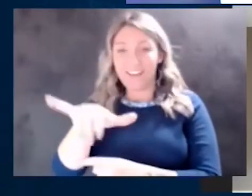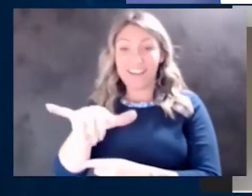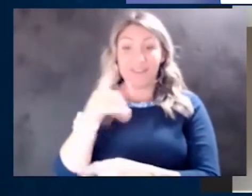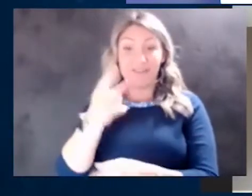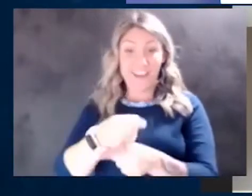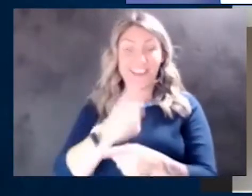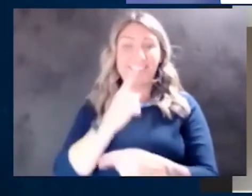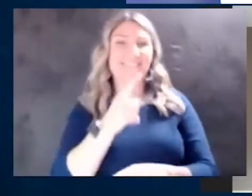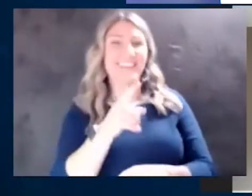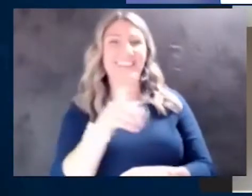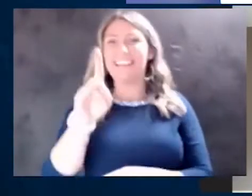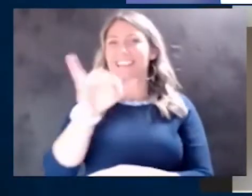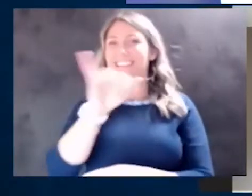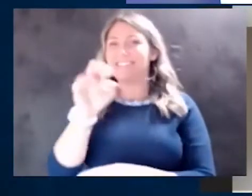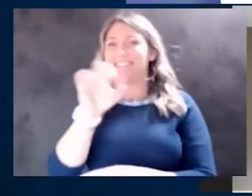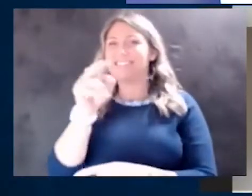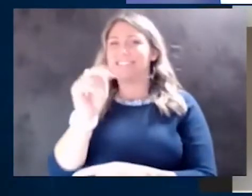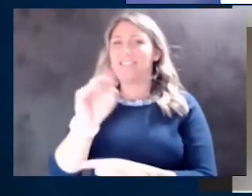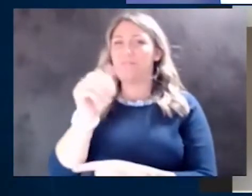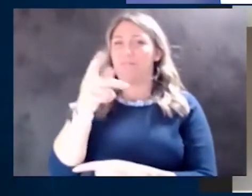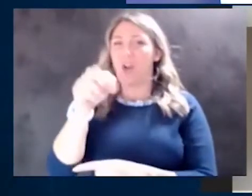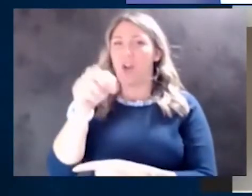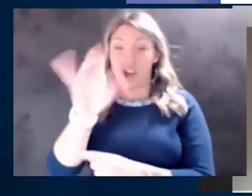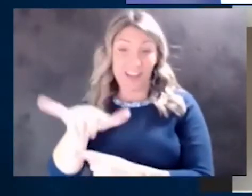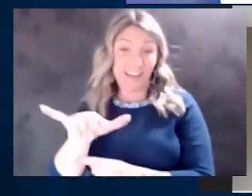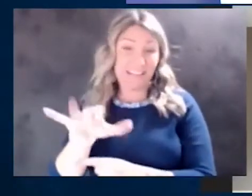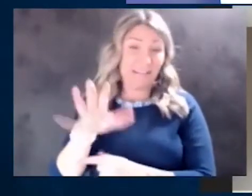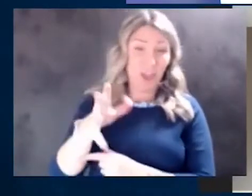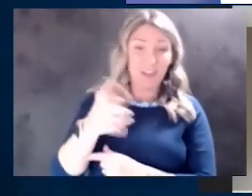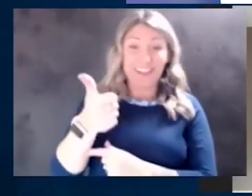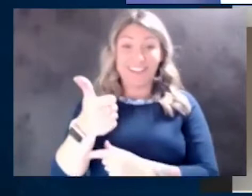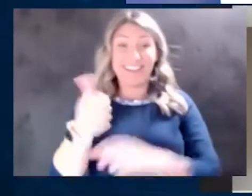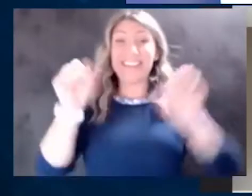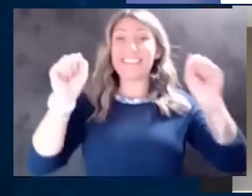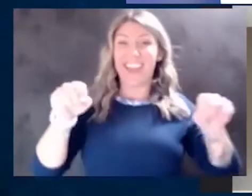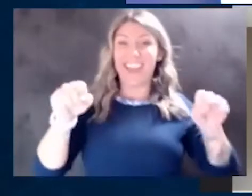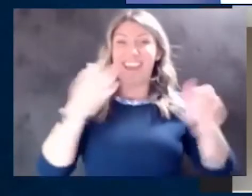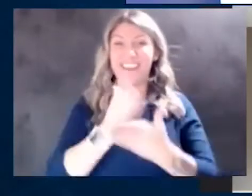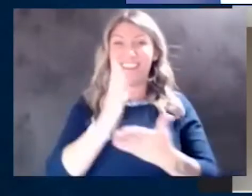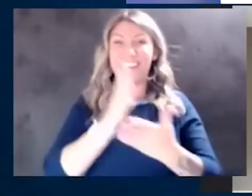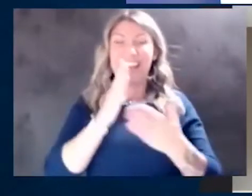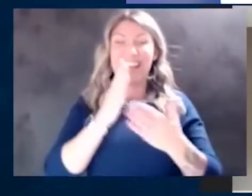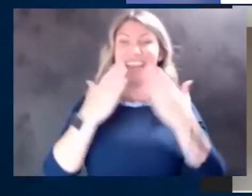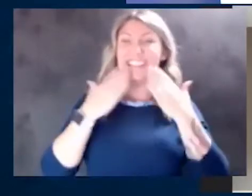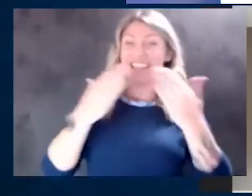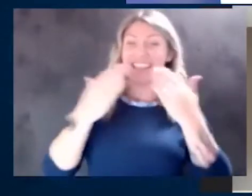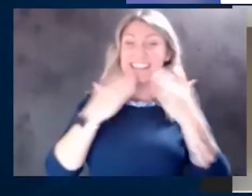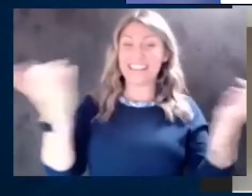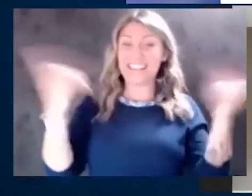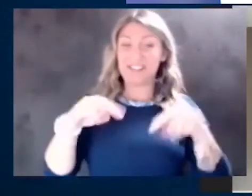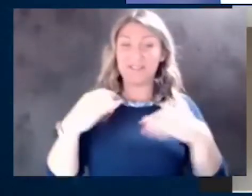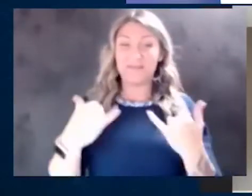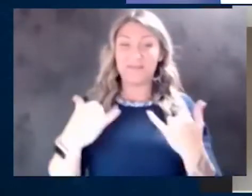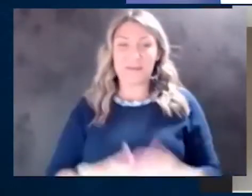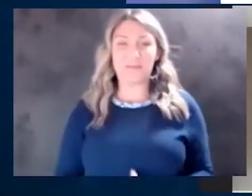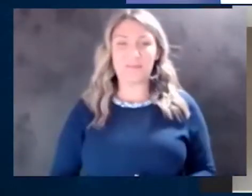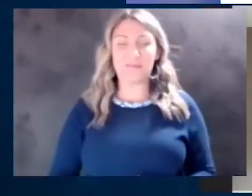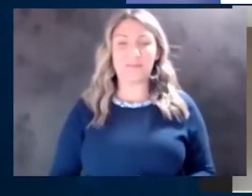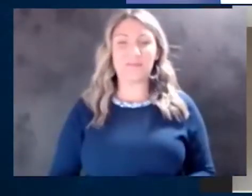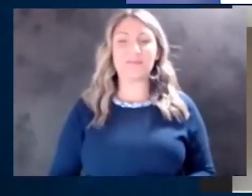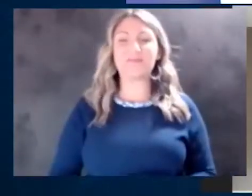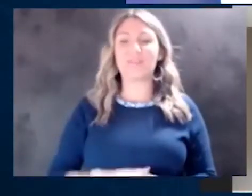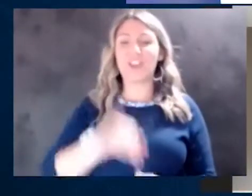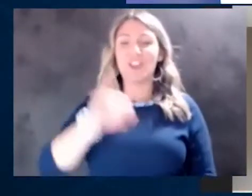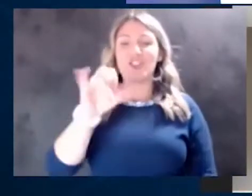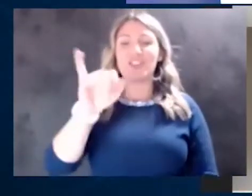Dylan Markey, close? All right, thank you, Dylan. Thanks for being here with us today. Josiah Stewart and